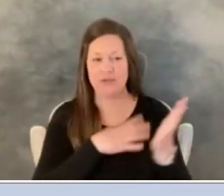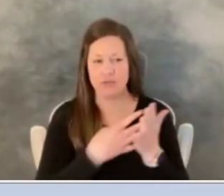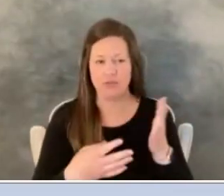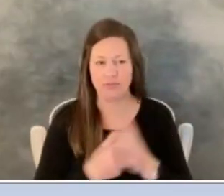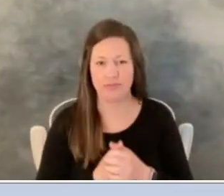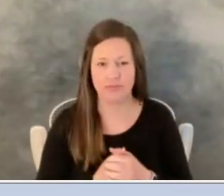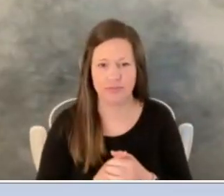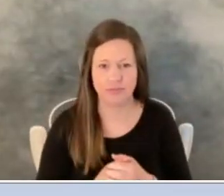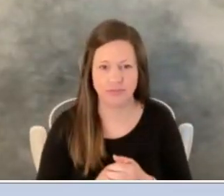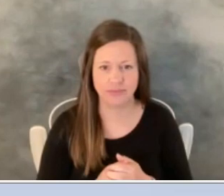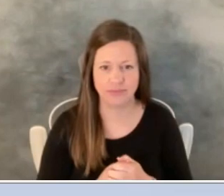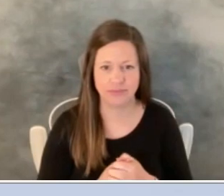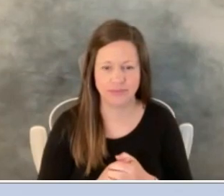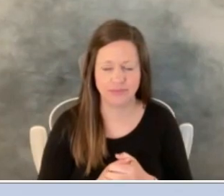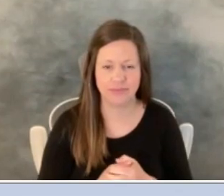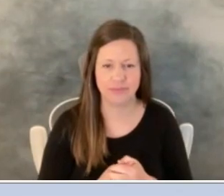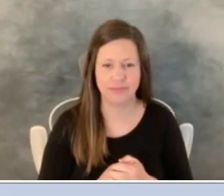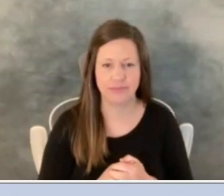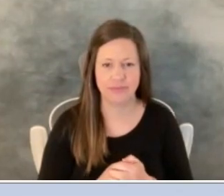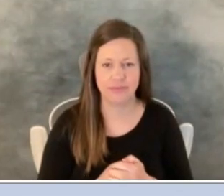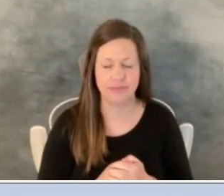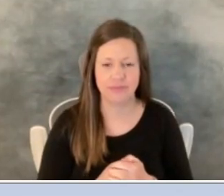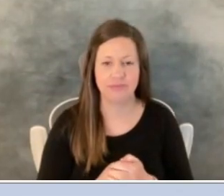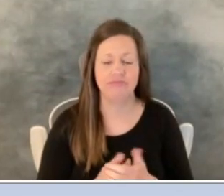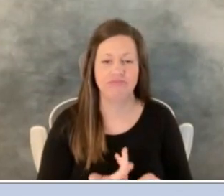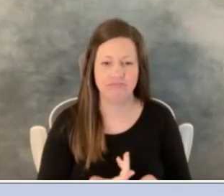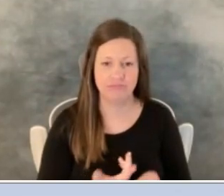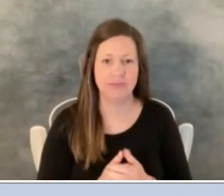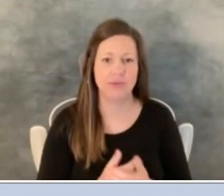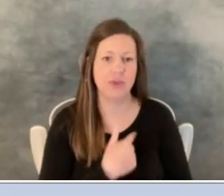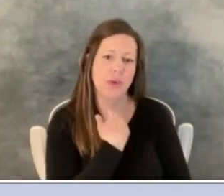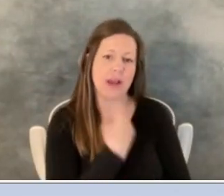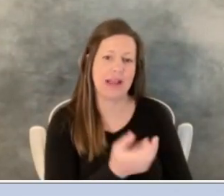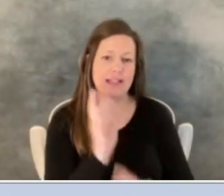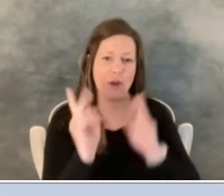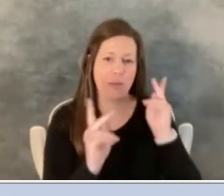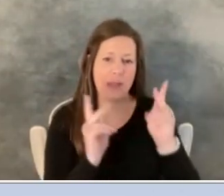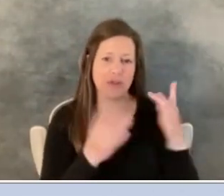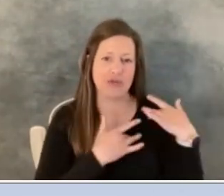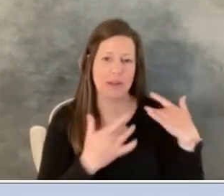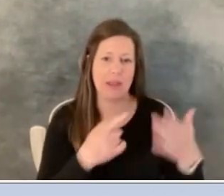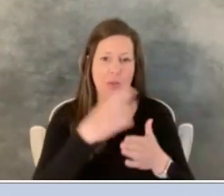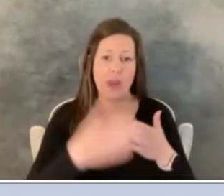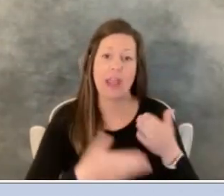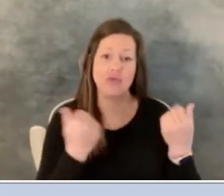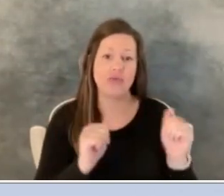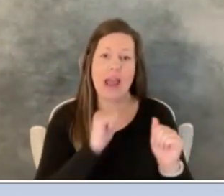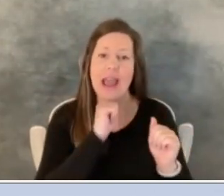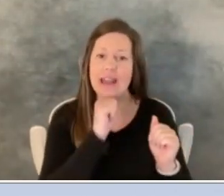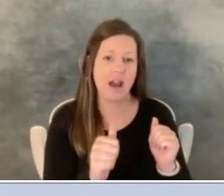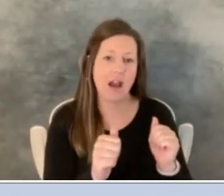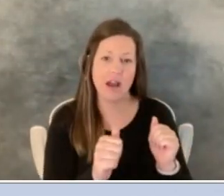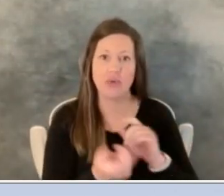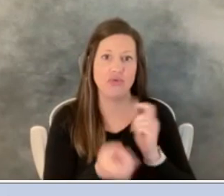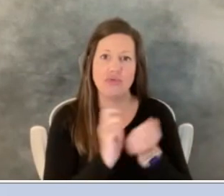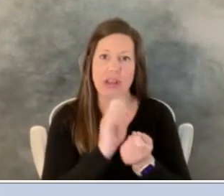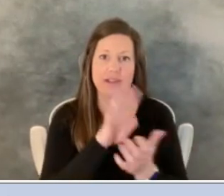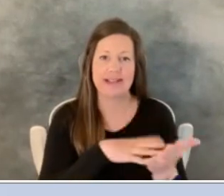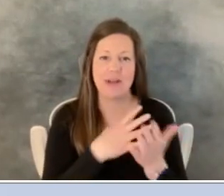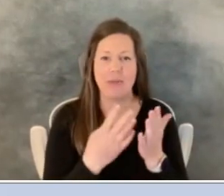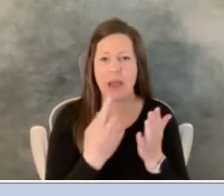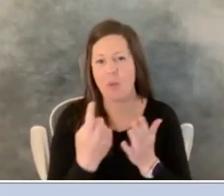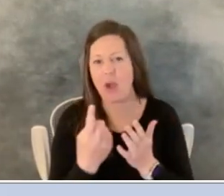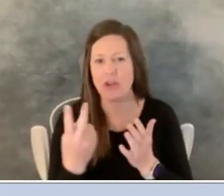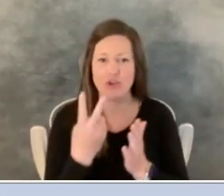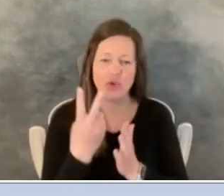So I tell patients that typically on weekends, try not to change your schedule by more than 1 to 2 hours. There is